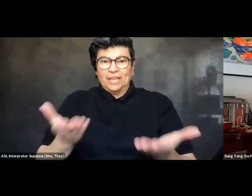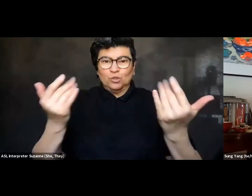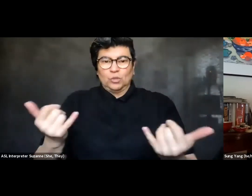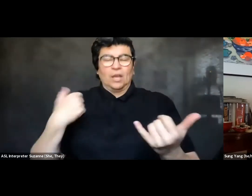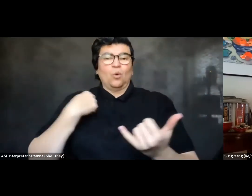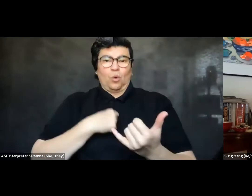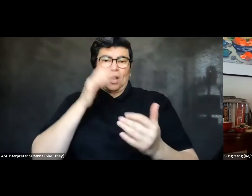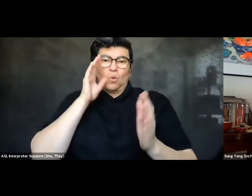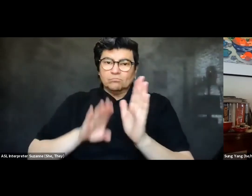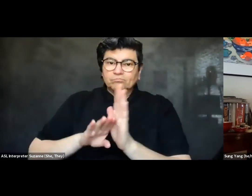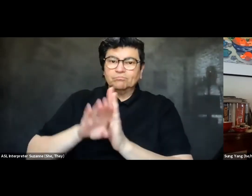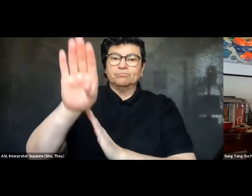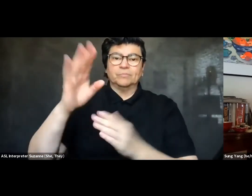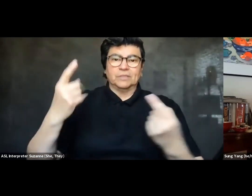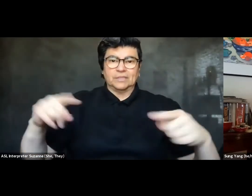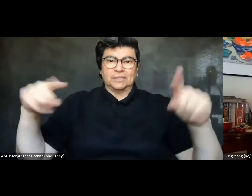thrive and we will succeed.